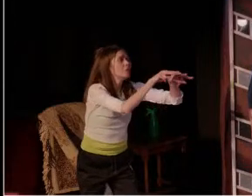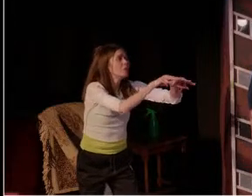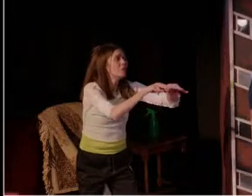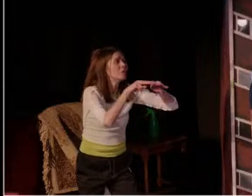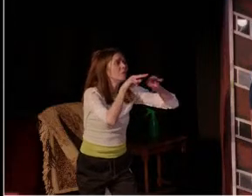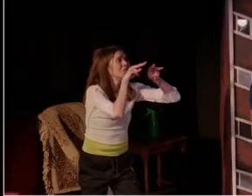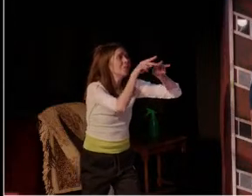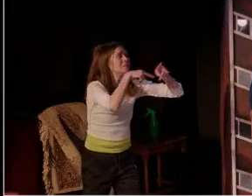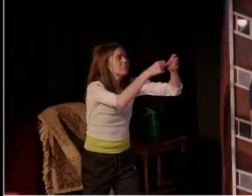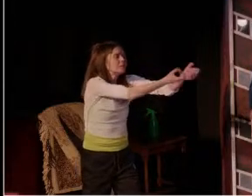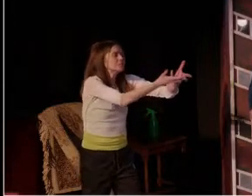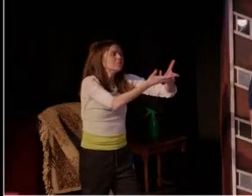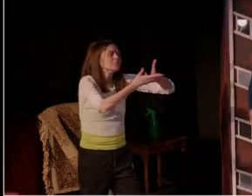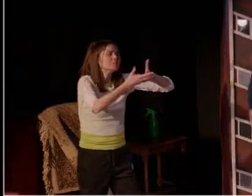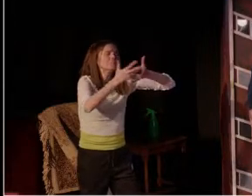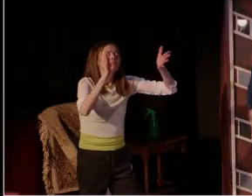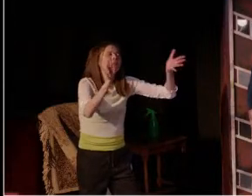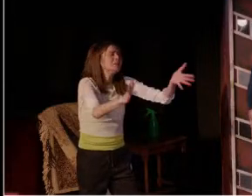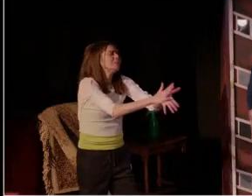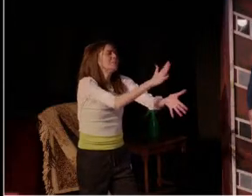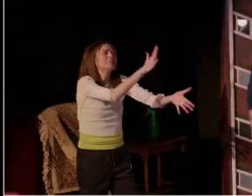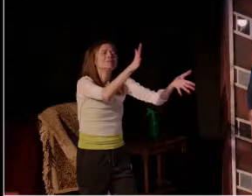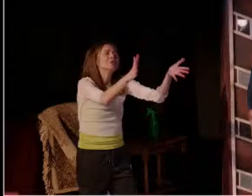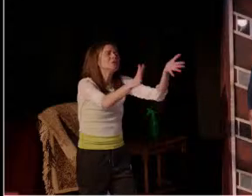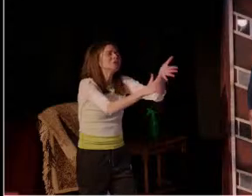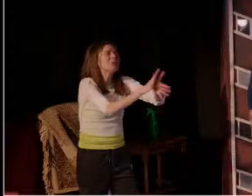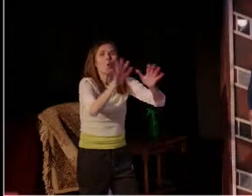match the pleasure of this madness.